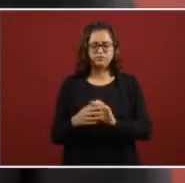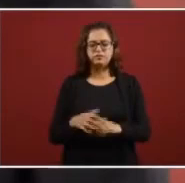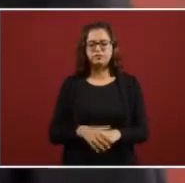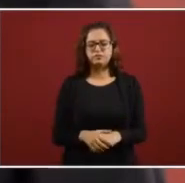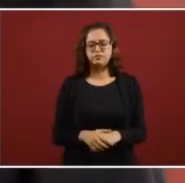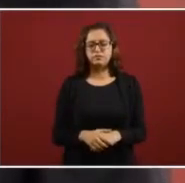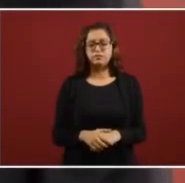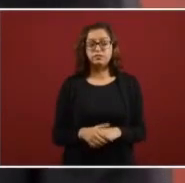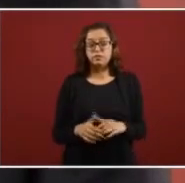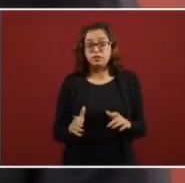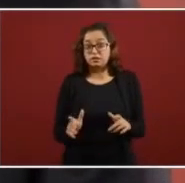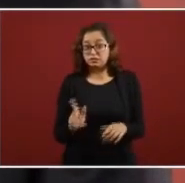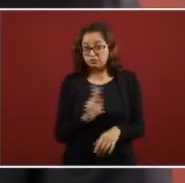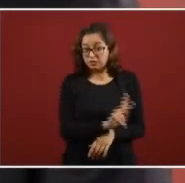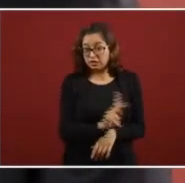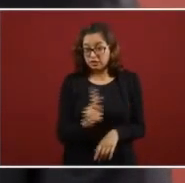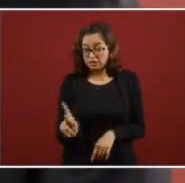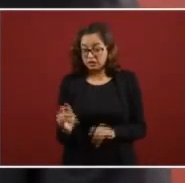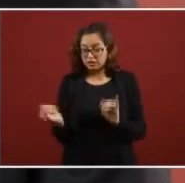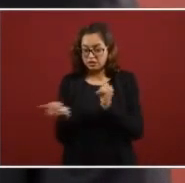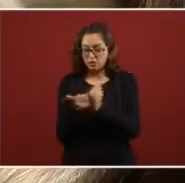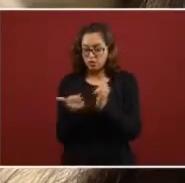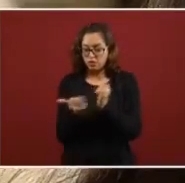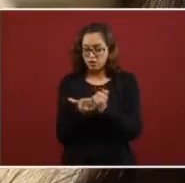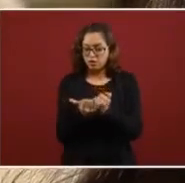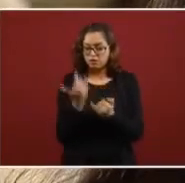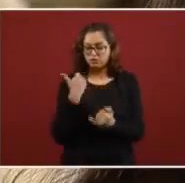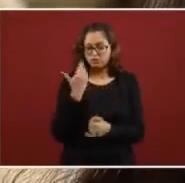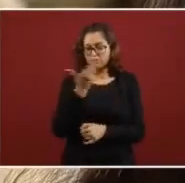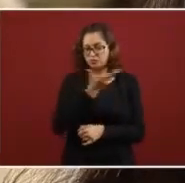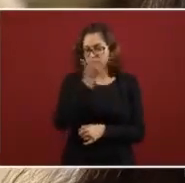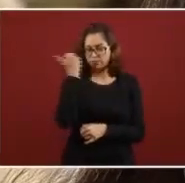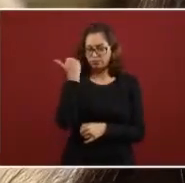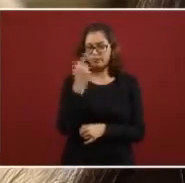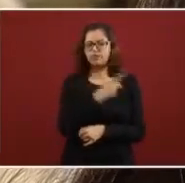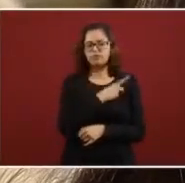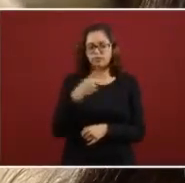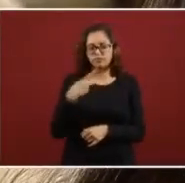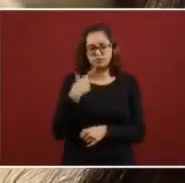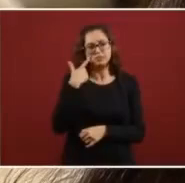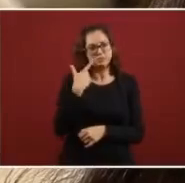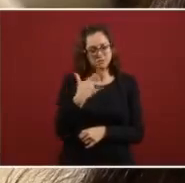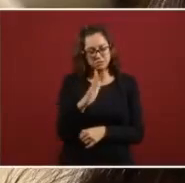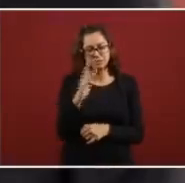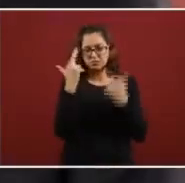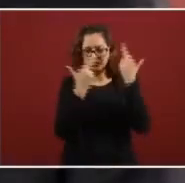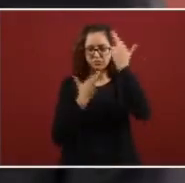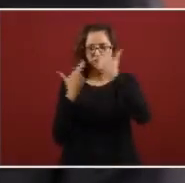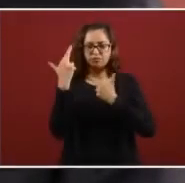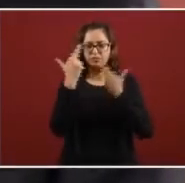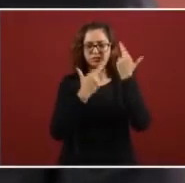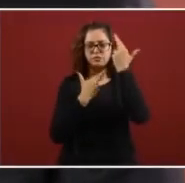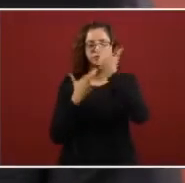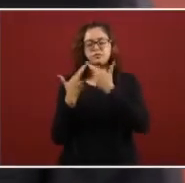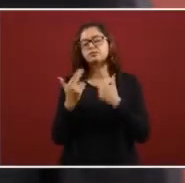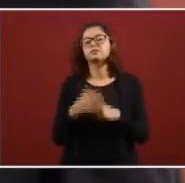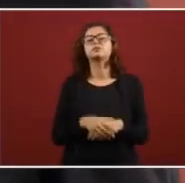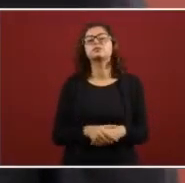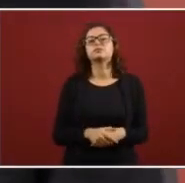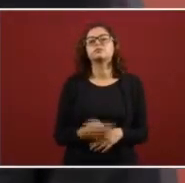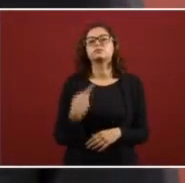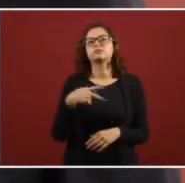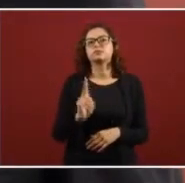related to the procurement. I don't know if it's the same case, but we have to look at it.